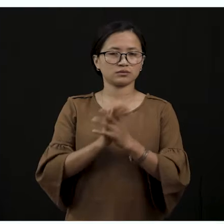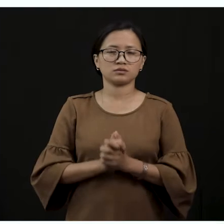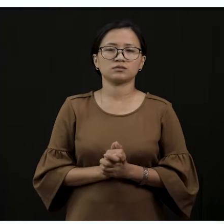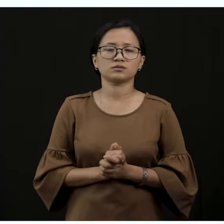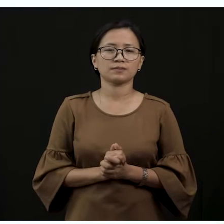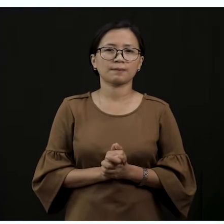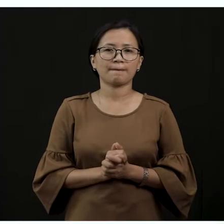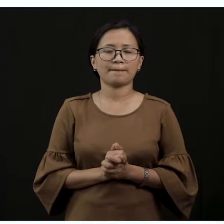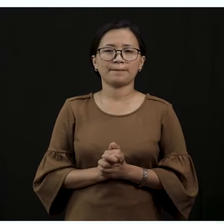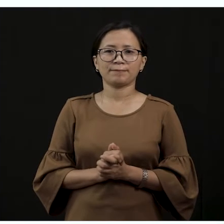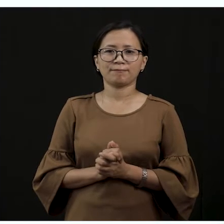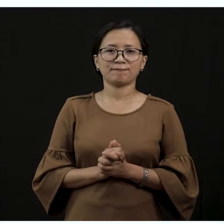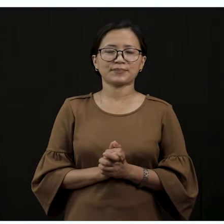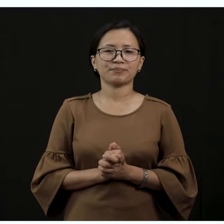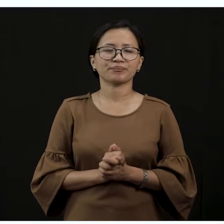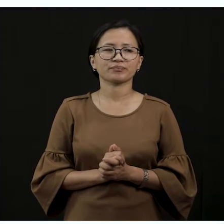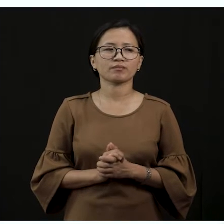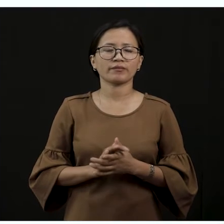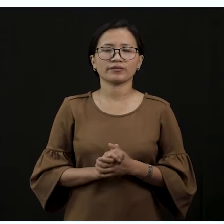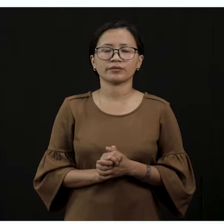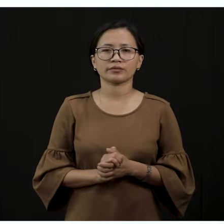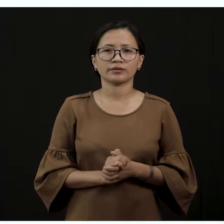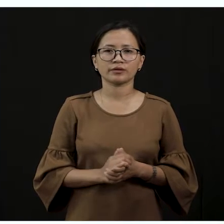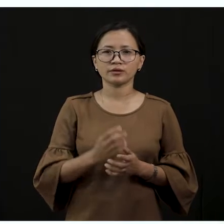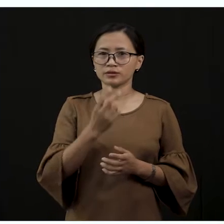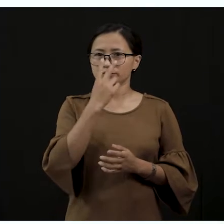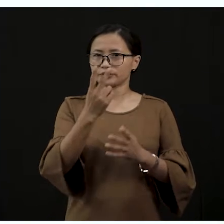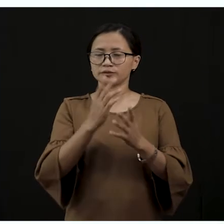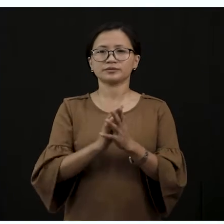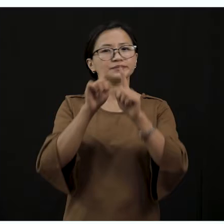start. Yes. Then,